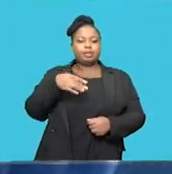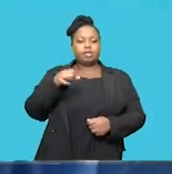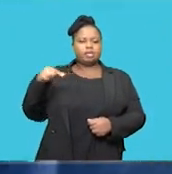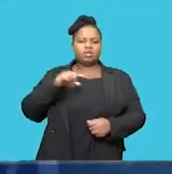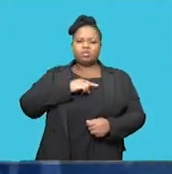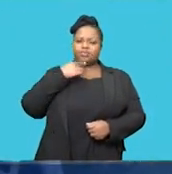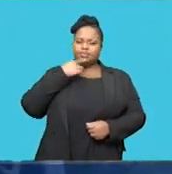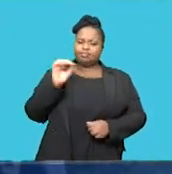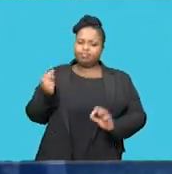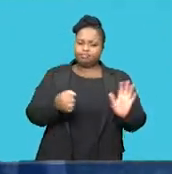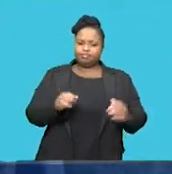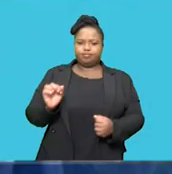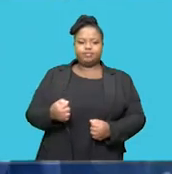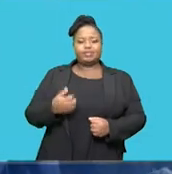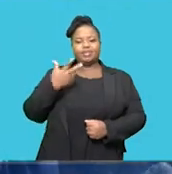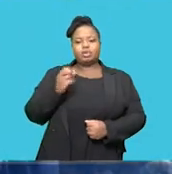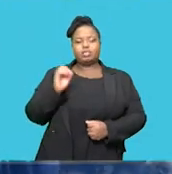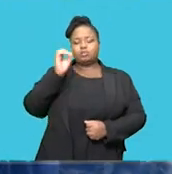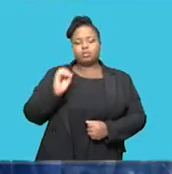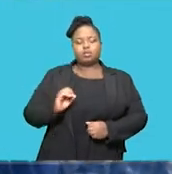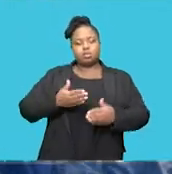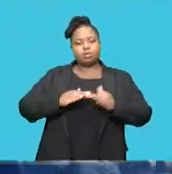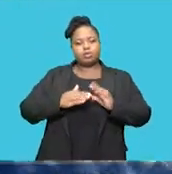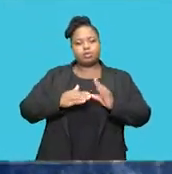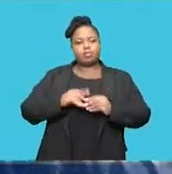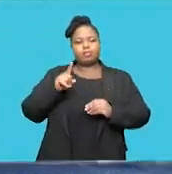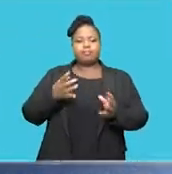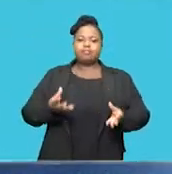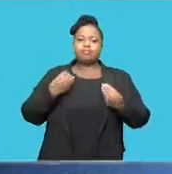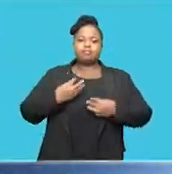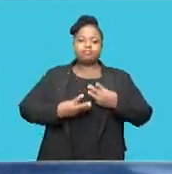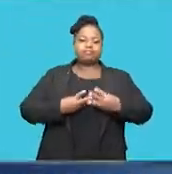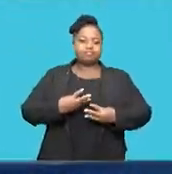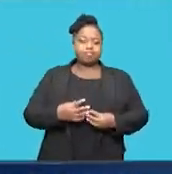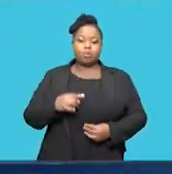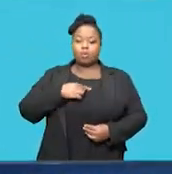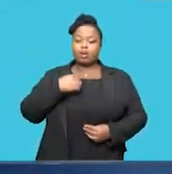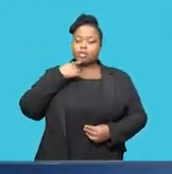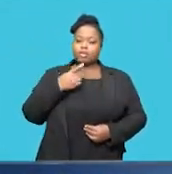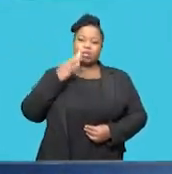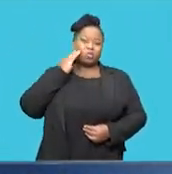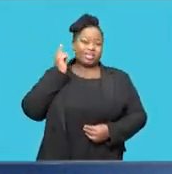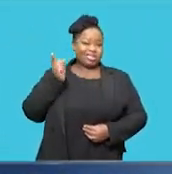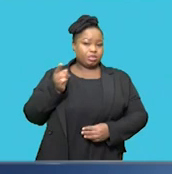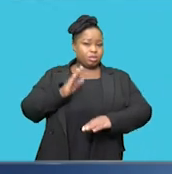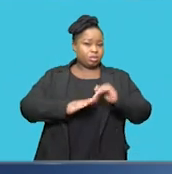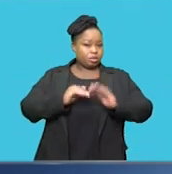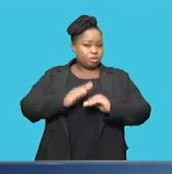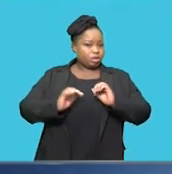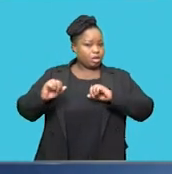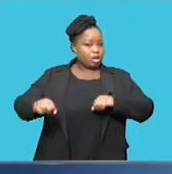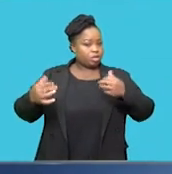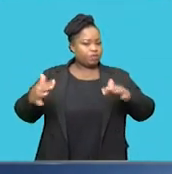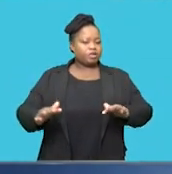ukuba kuqeshwe umyingi ka-80% wabahlali. Njengoba besithi xa yayisakhiwa laa ndawo baba